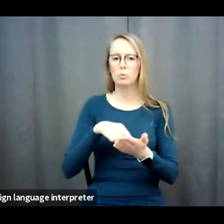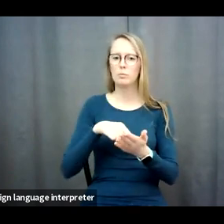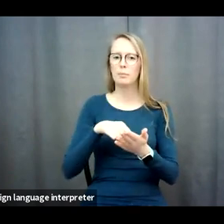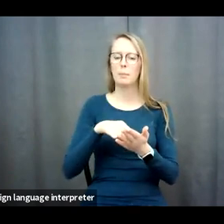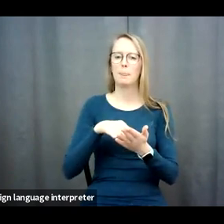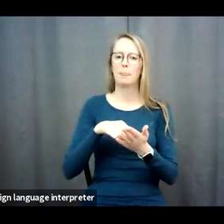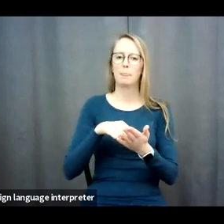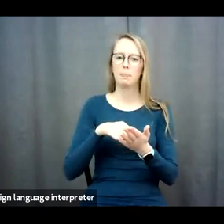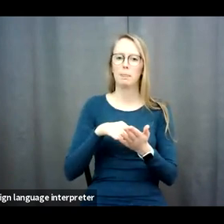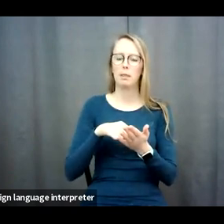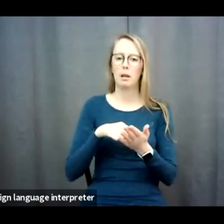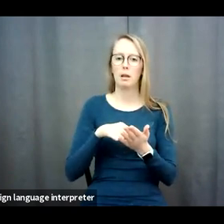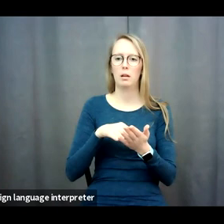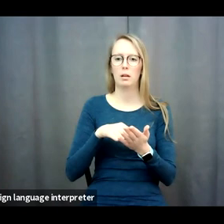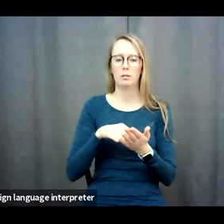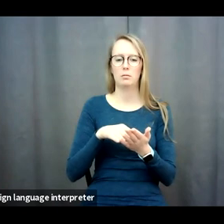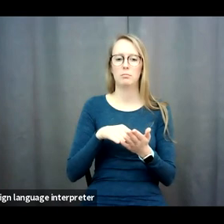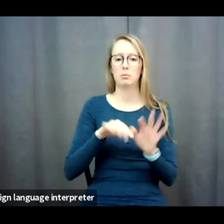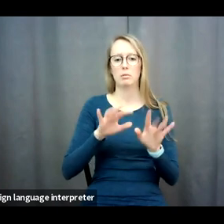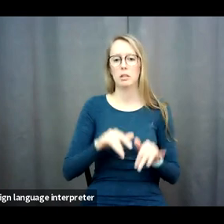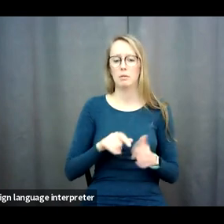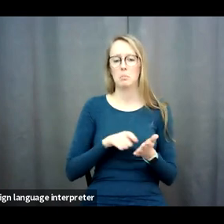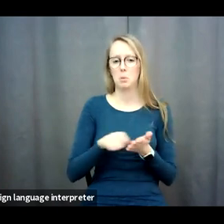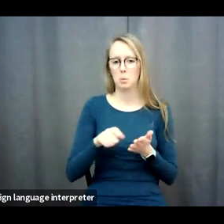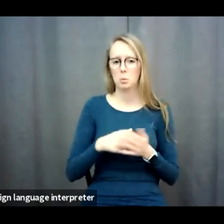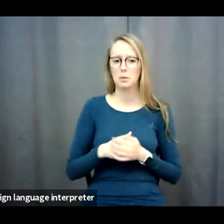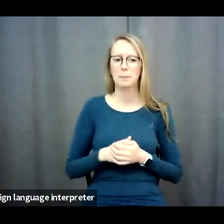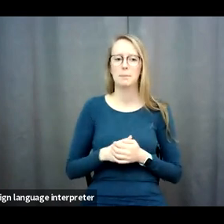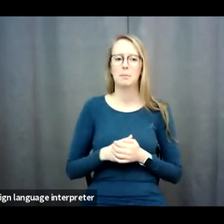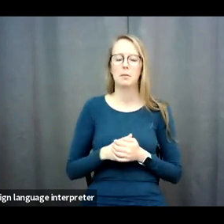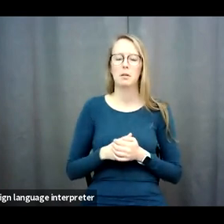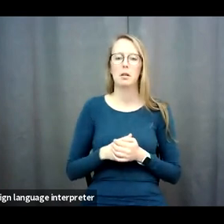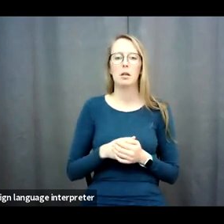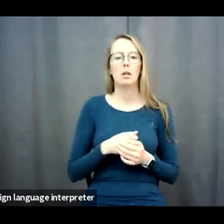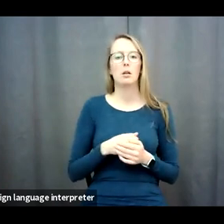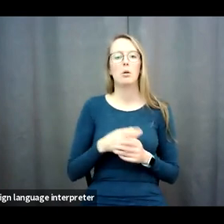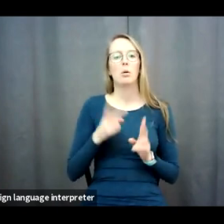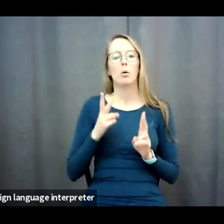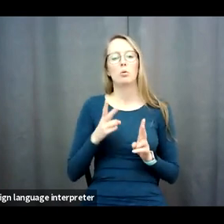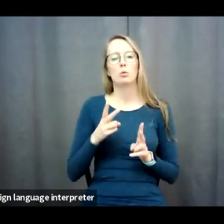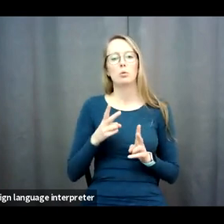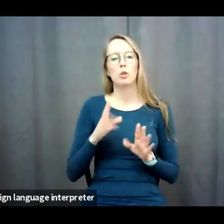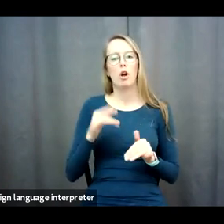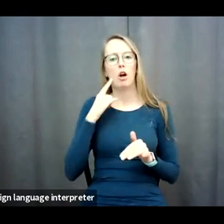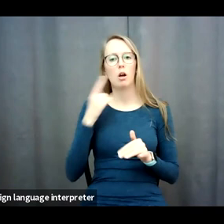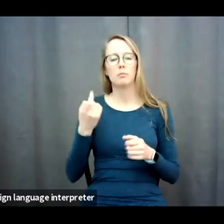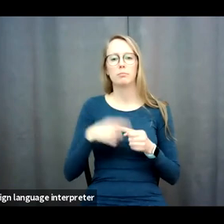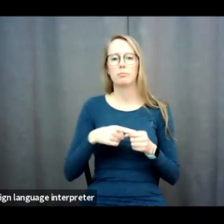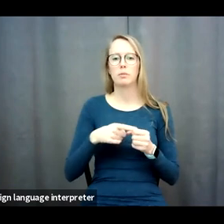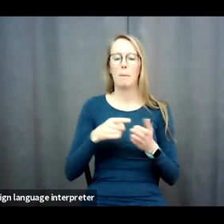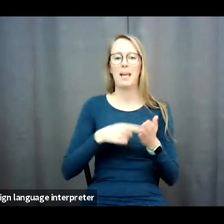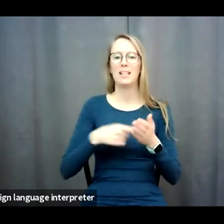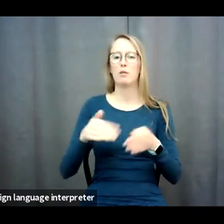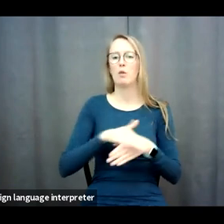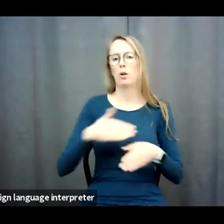to populate the report. We heard about the importance of meaningful participation